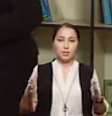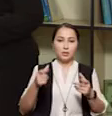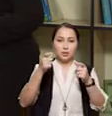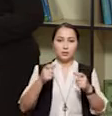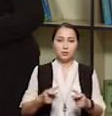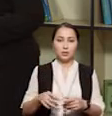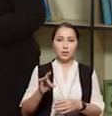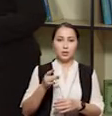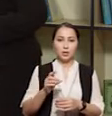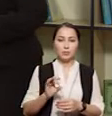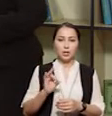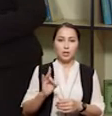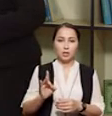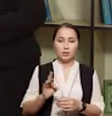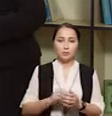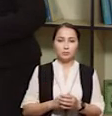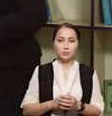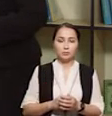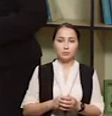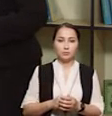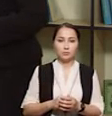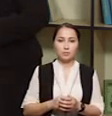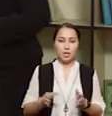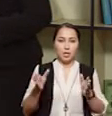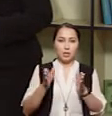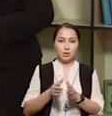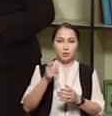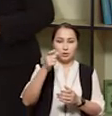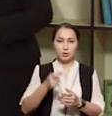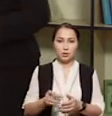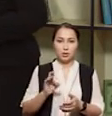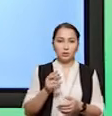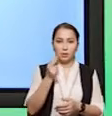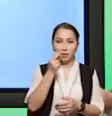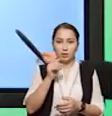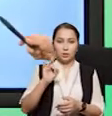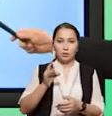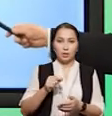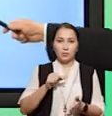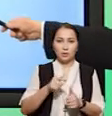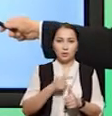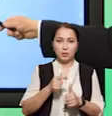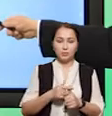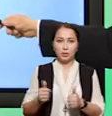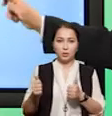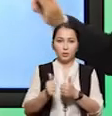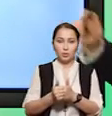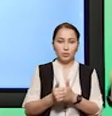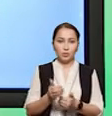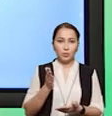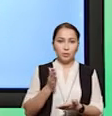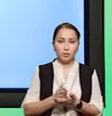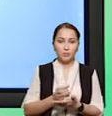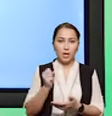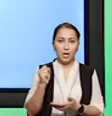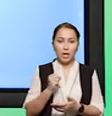radiusi katta R bilan, kichkina silindrning radiusi esa kichkina R bilan belgilandi. Kichkina silindrning yon tomonida A